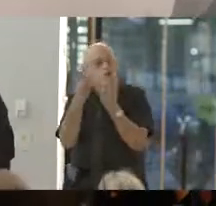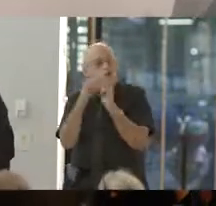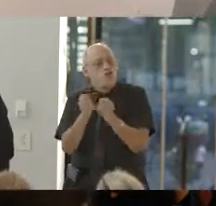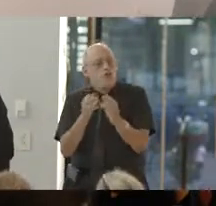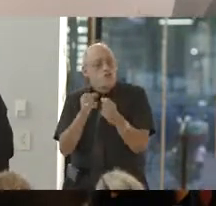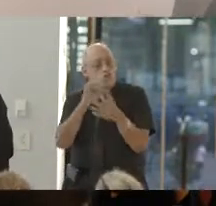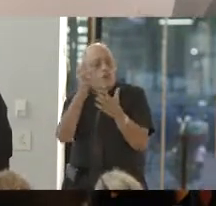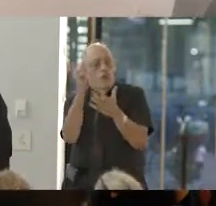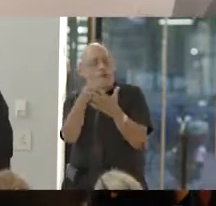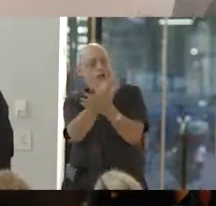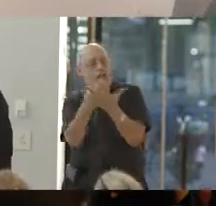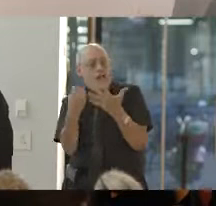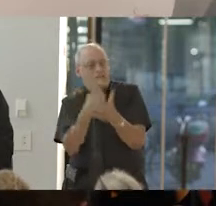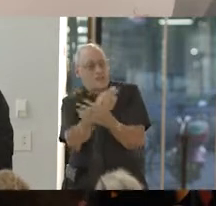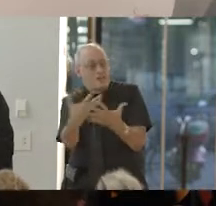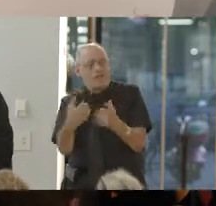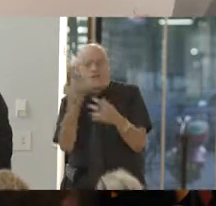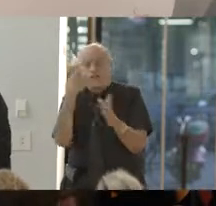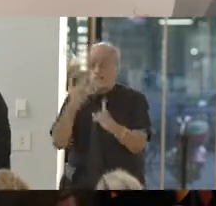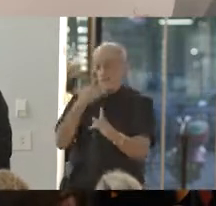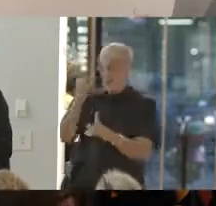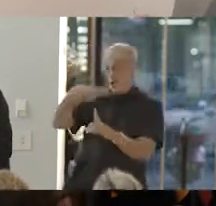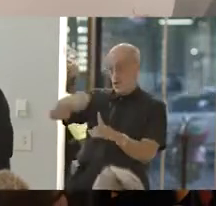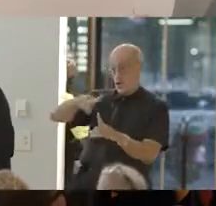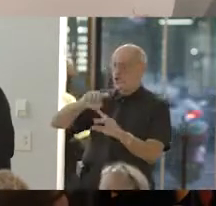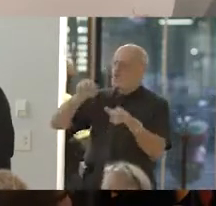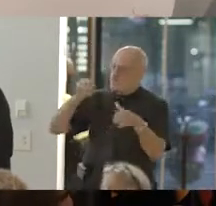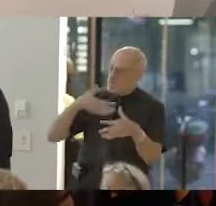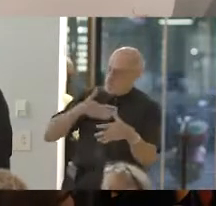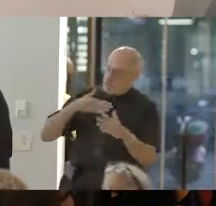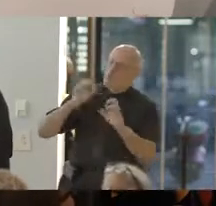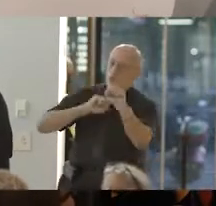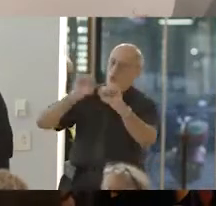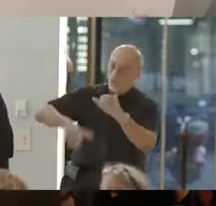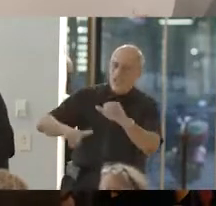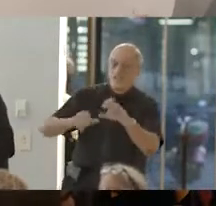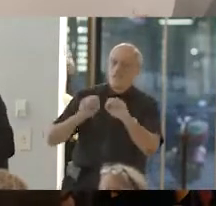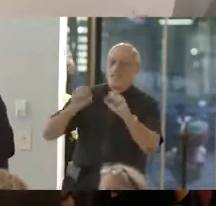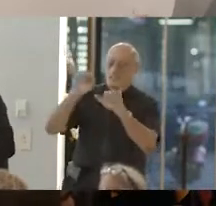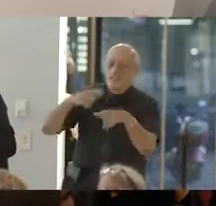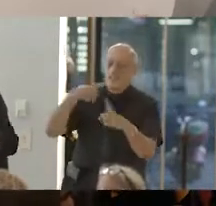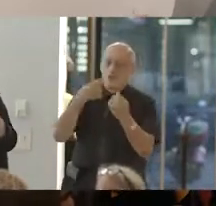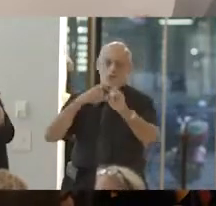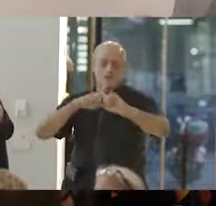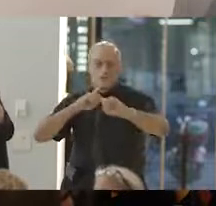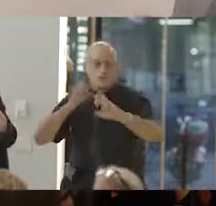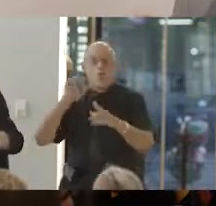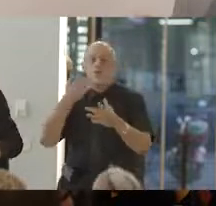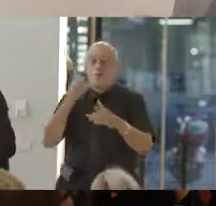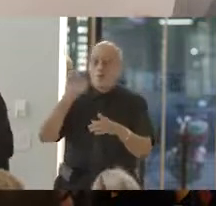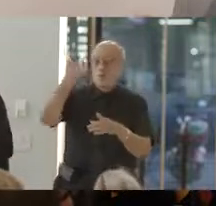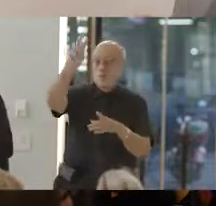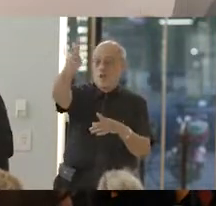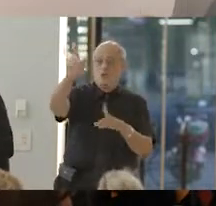of these. But if you prefer, you're welcome to stay for the Q&A, or if you'd prefer to go to the